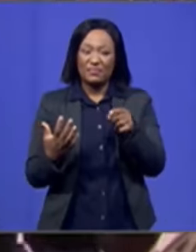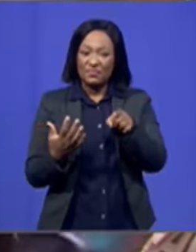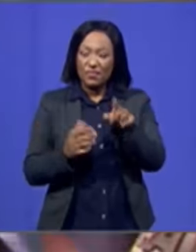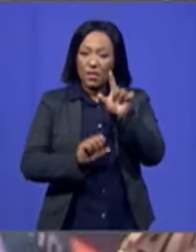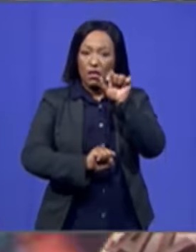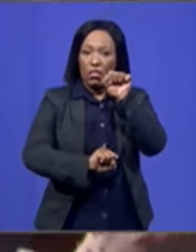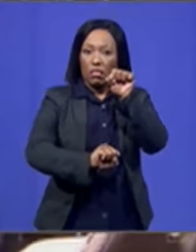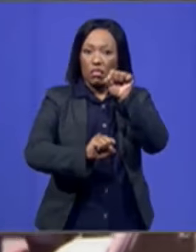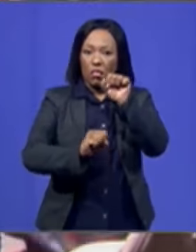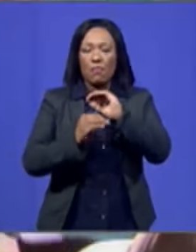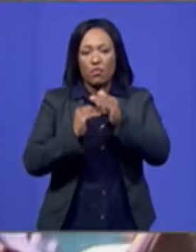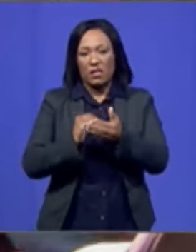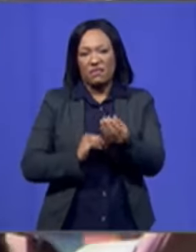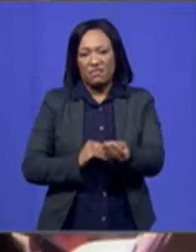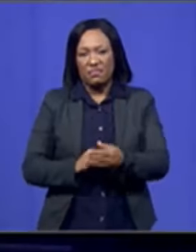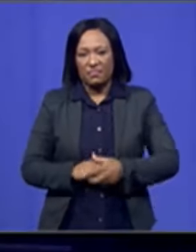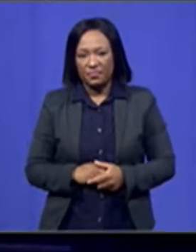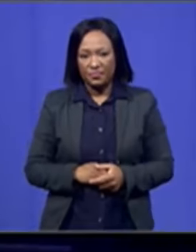actually protected.